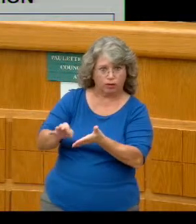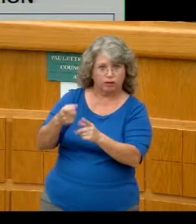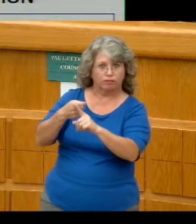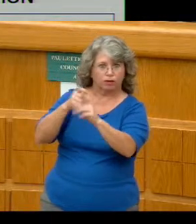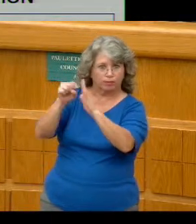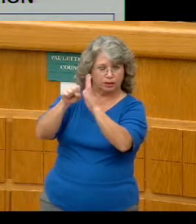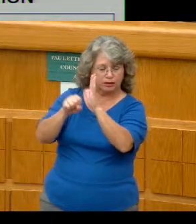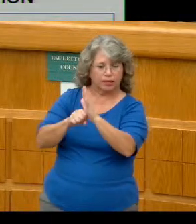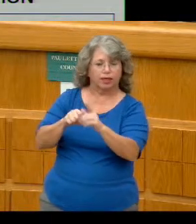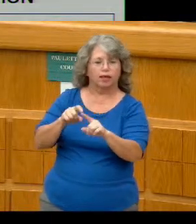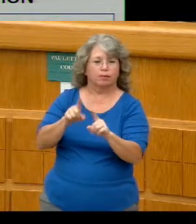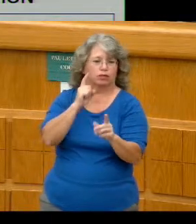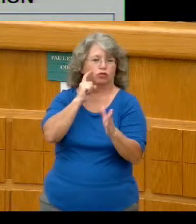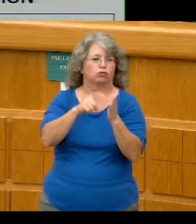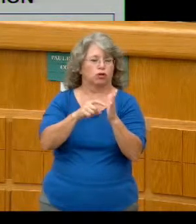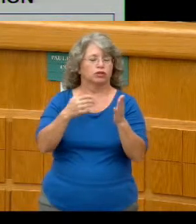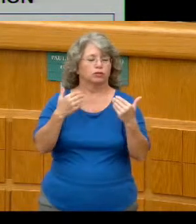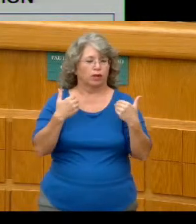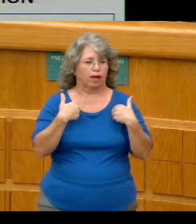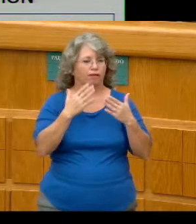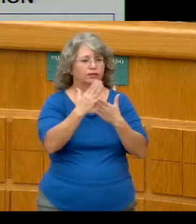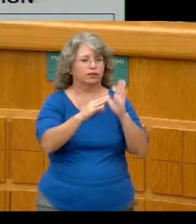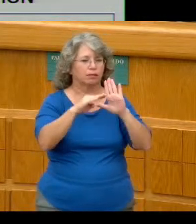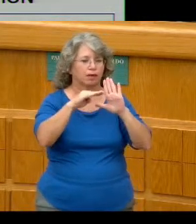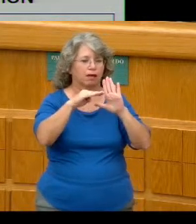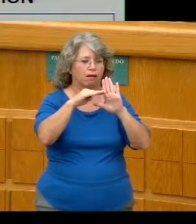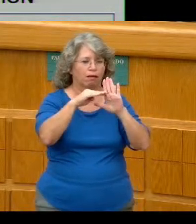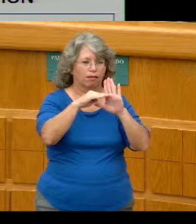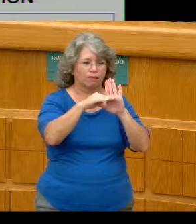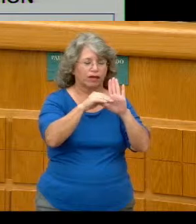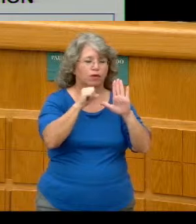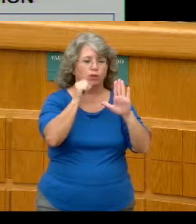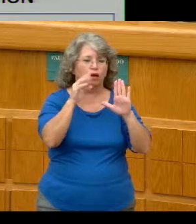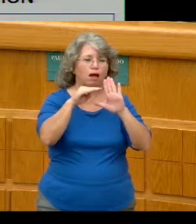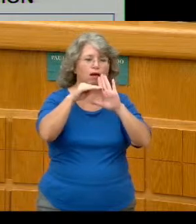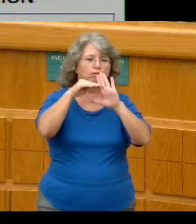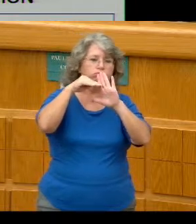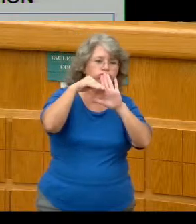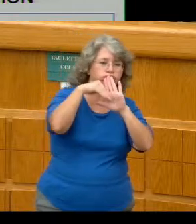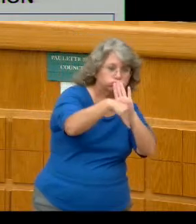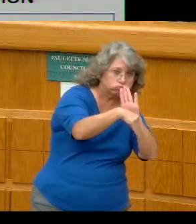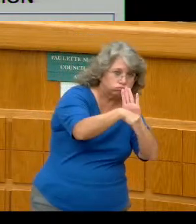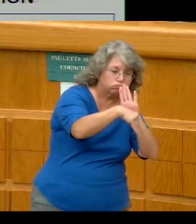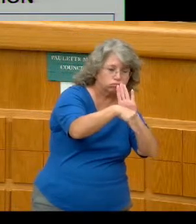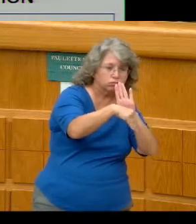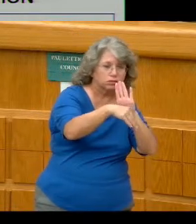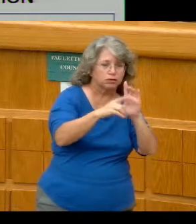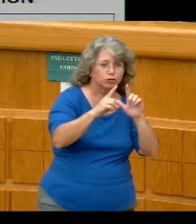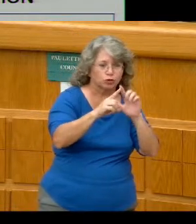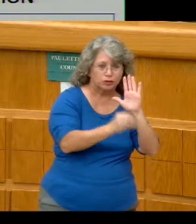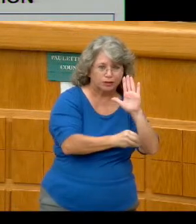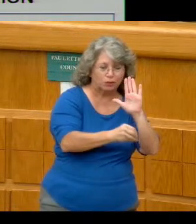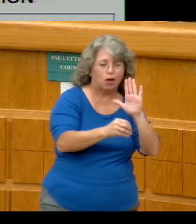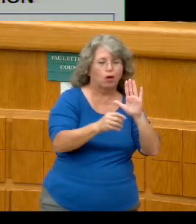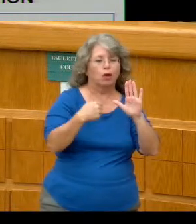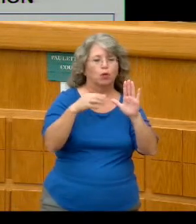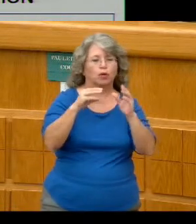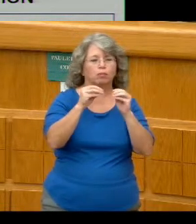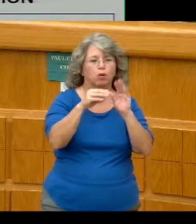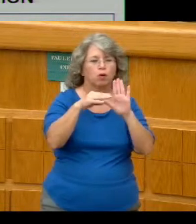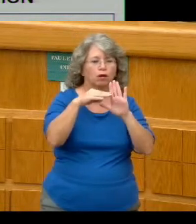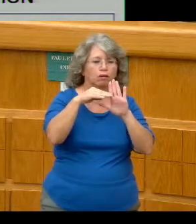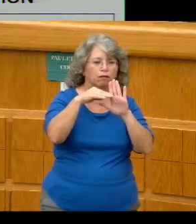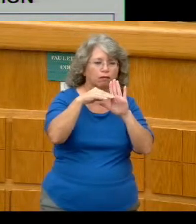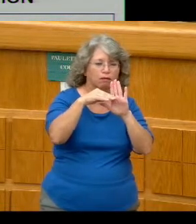leveling off in the trend there. And we're not plunging towards 0 fatalities per day on average. We're more leveling